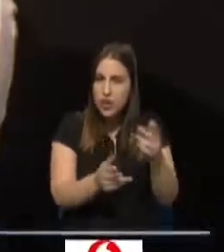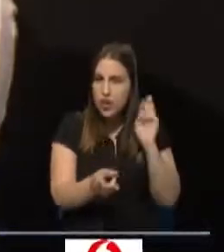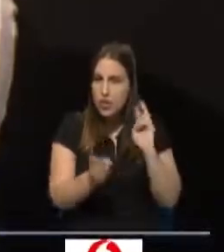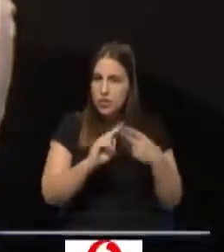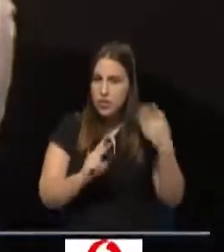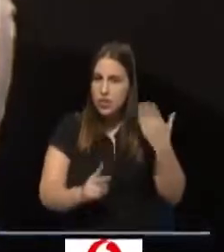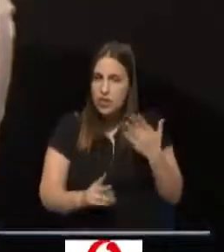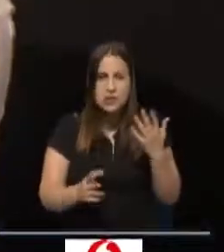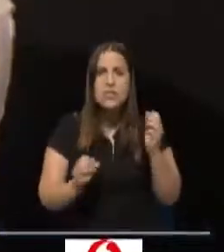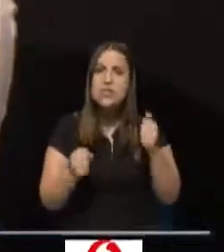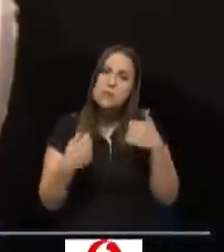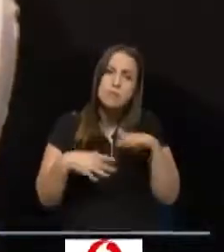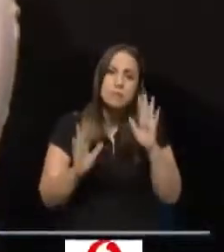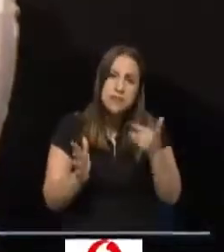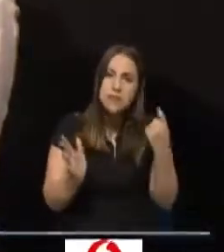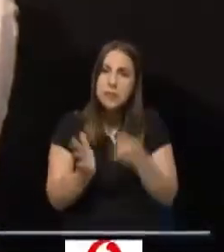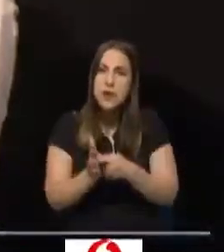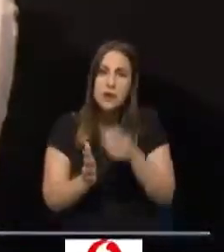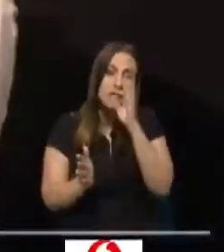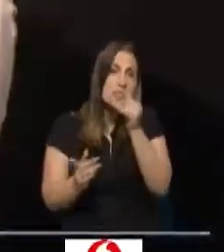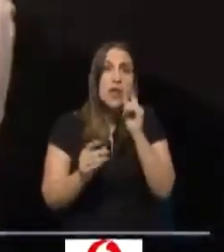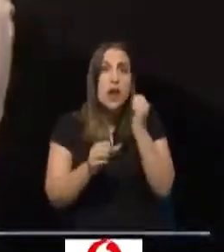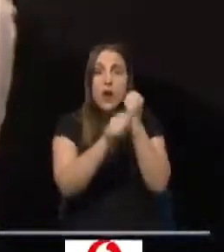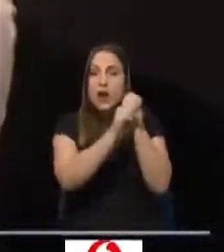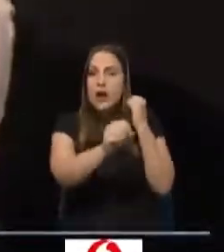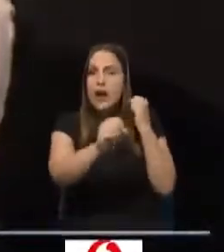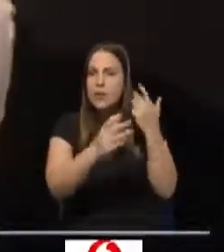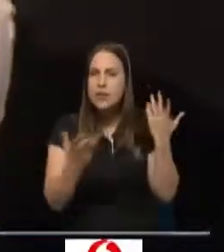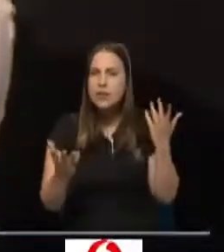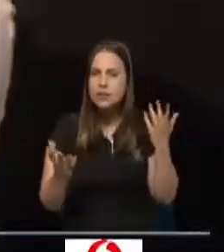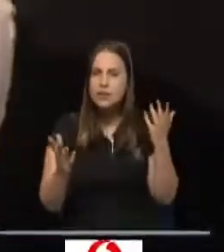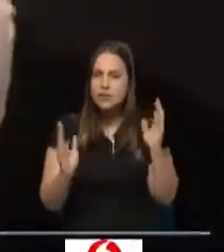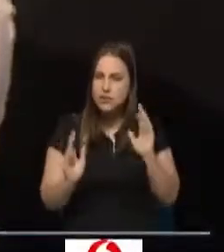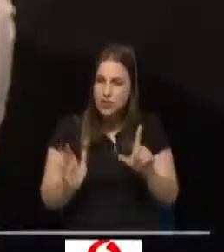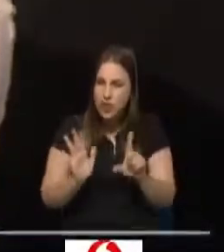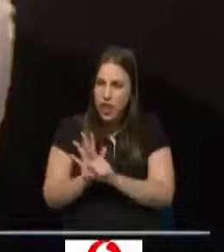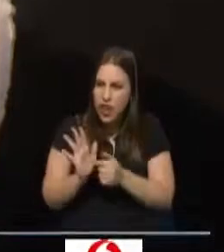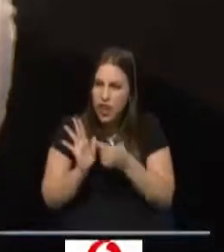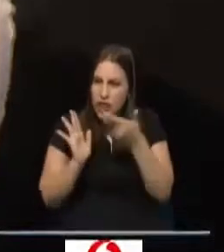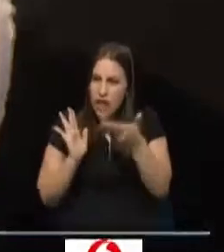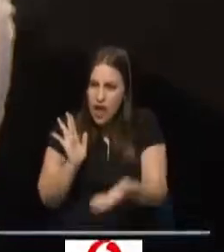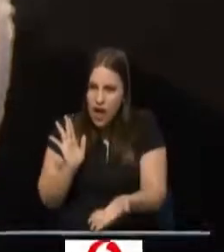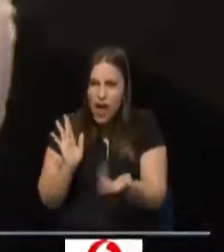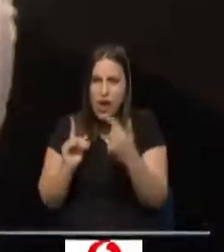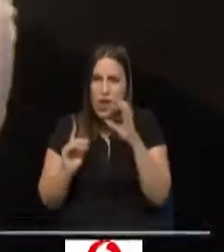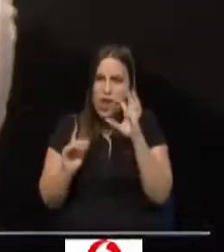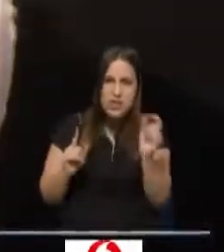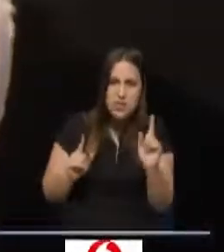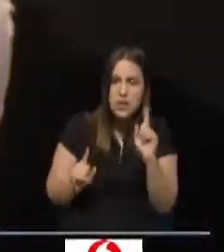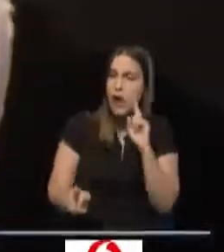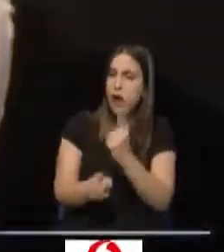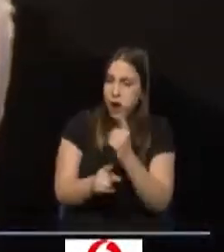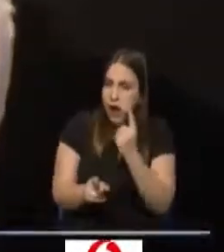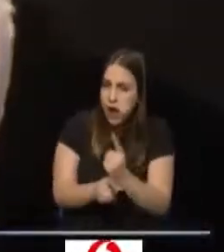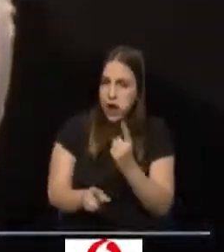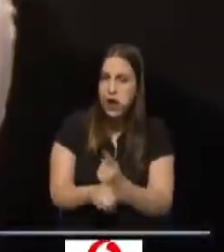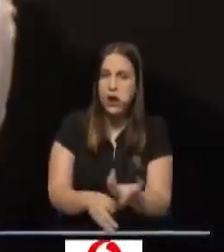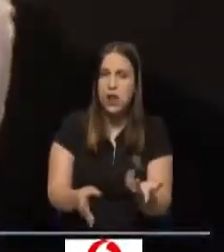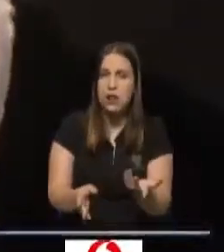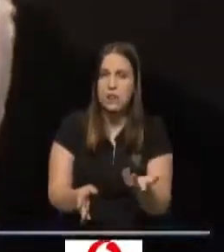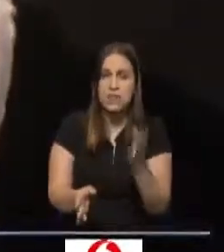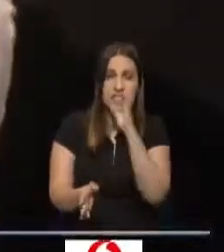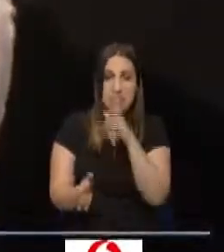rights of passage or easements, and these are things that make things so difficult.